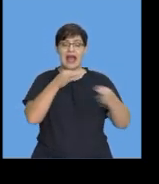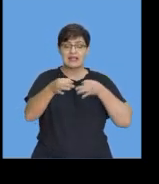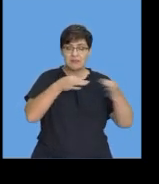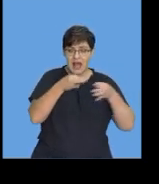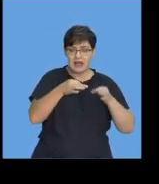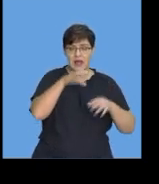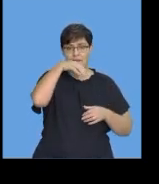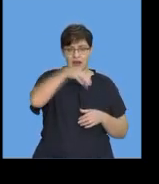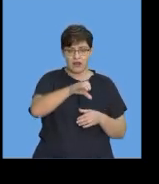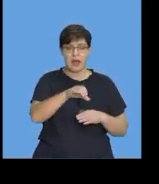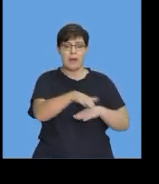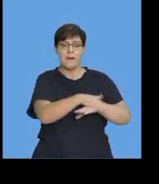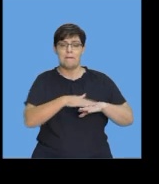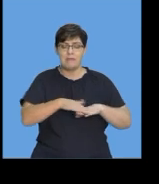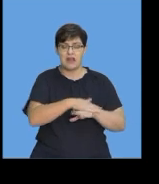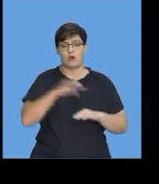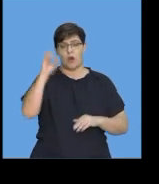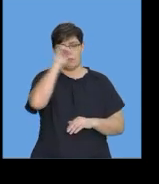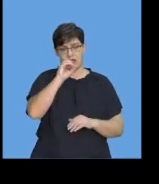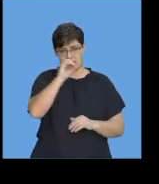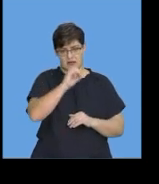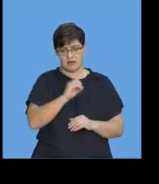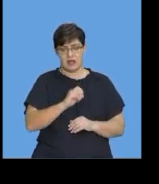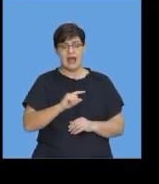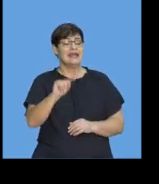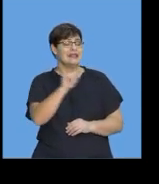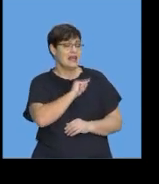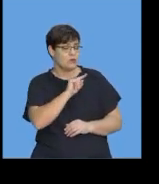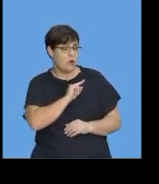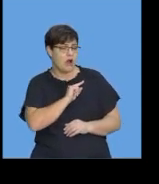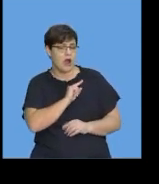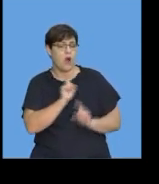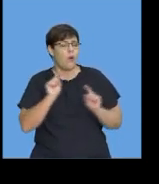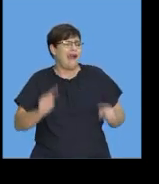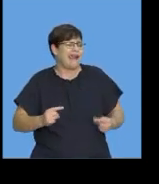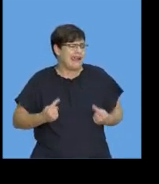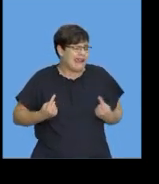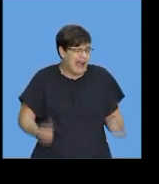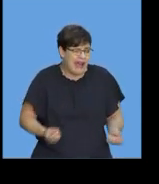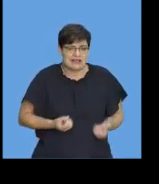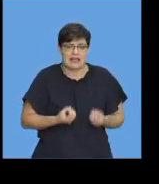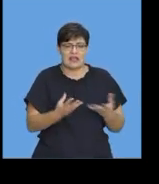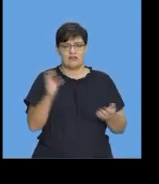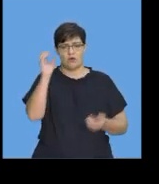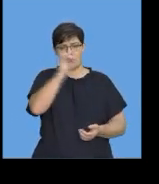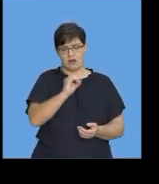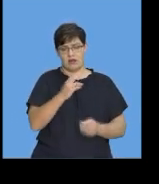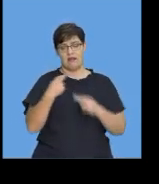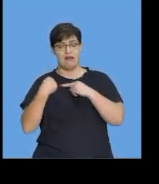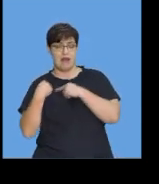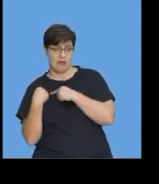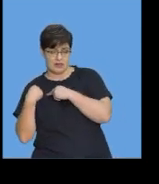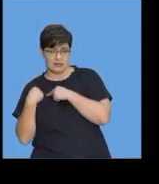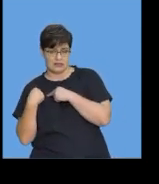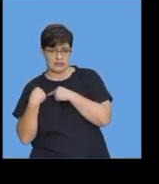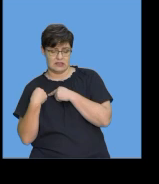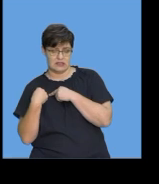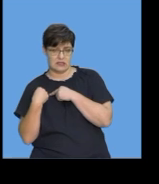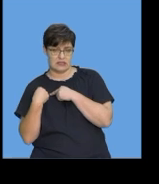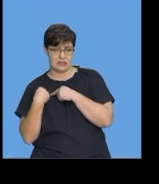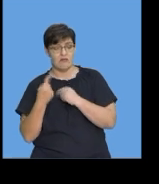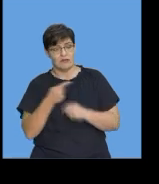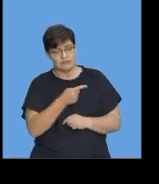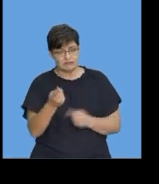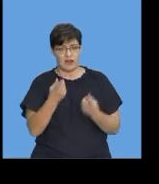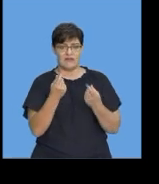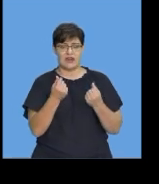for opinion. As such, we are unable to express an opinion on the reliability of the